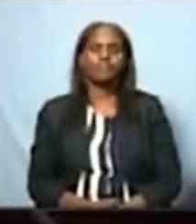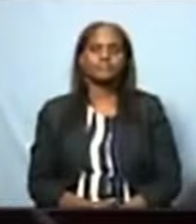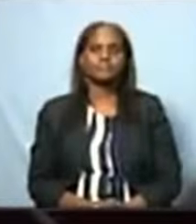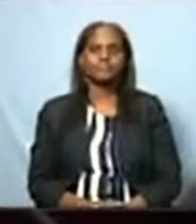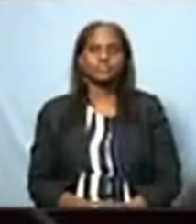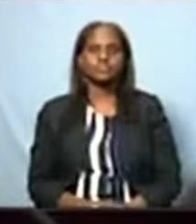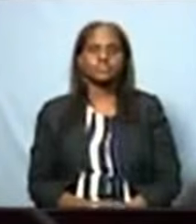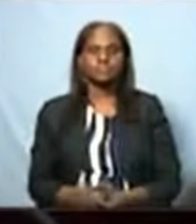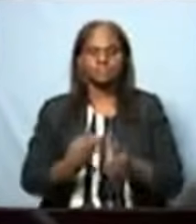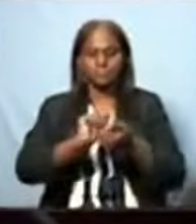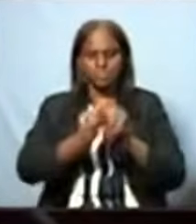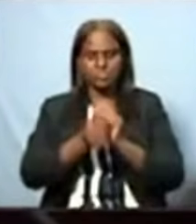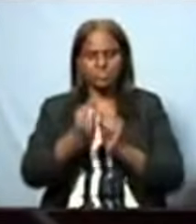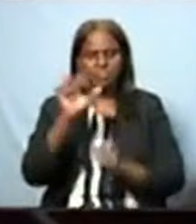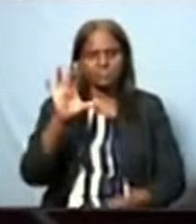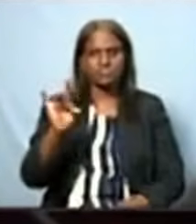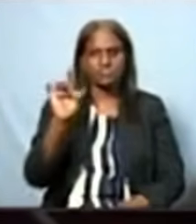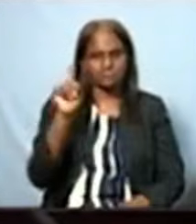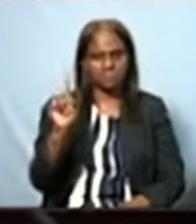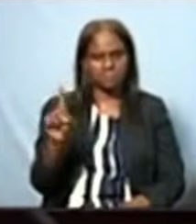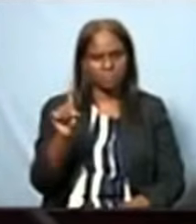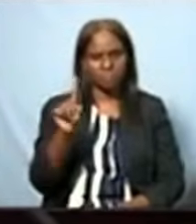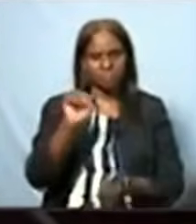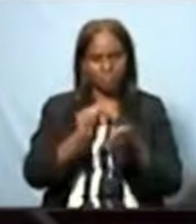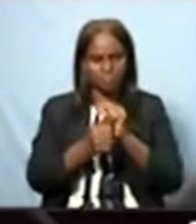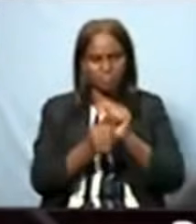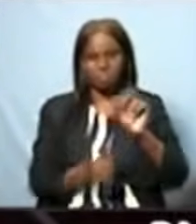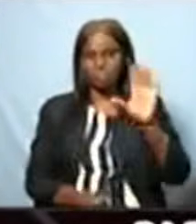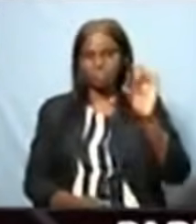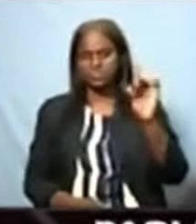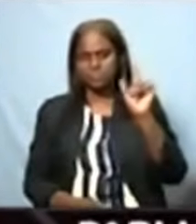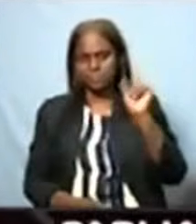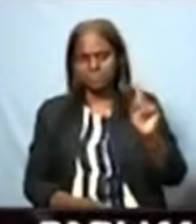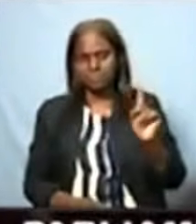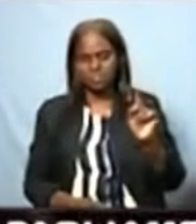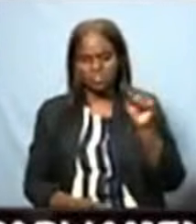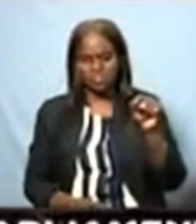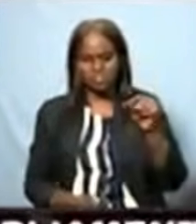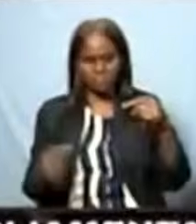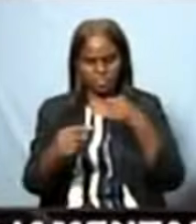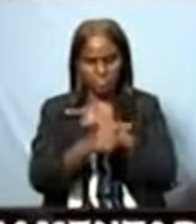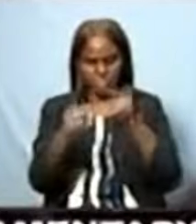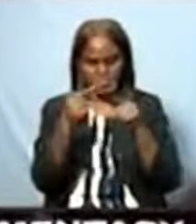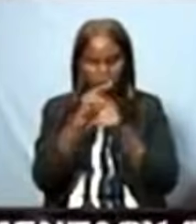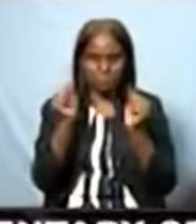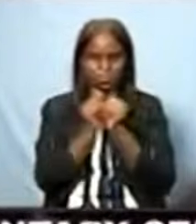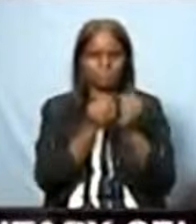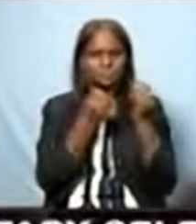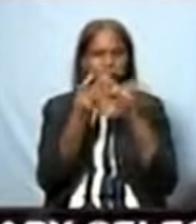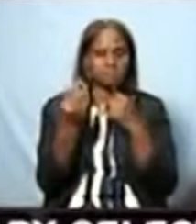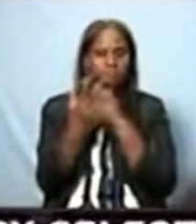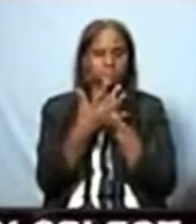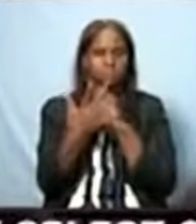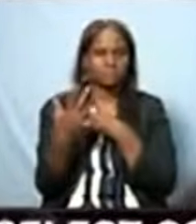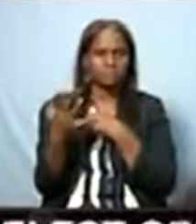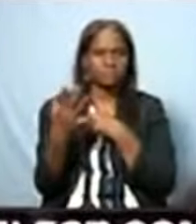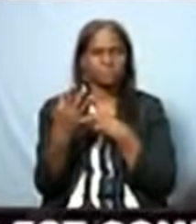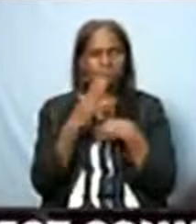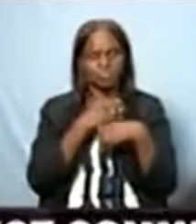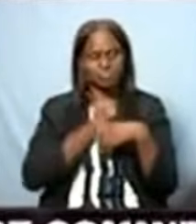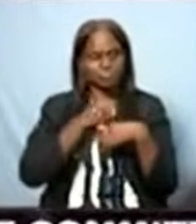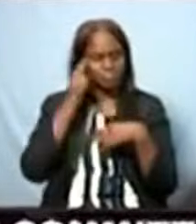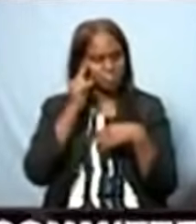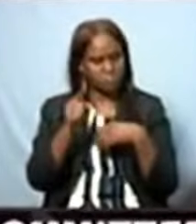The Article 81. Article 81 conflicts with a lot of things, and I think